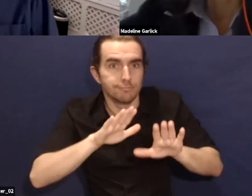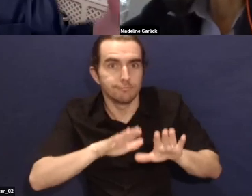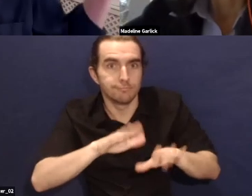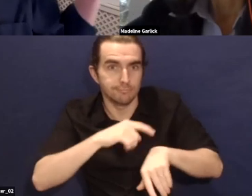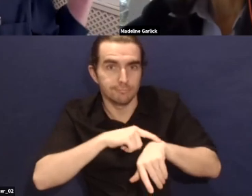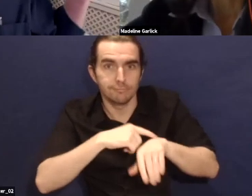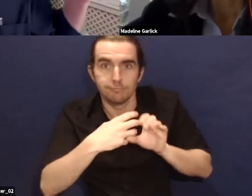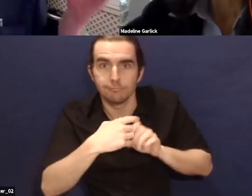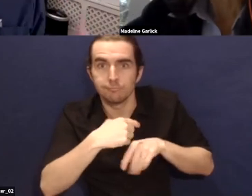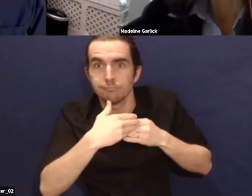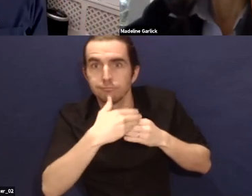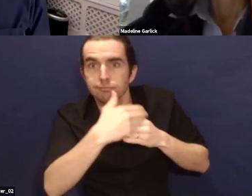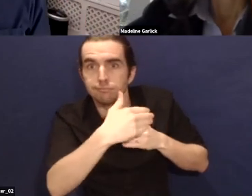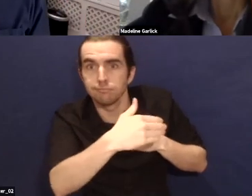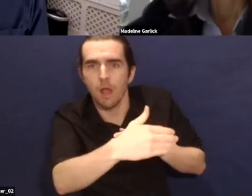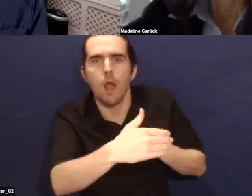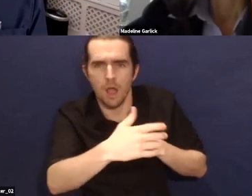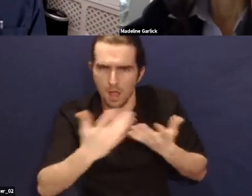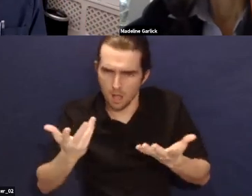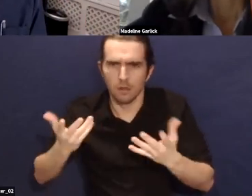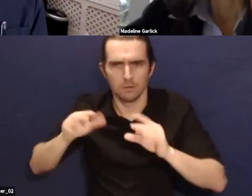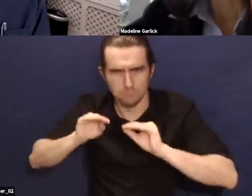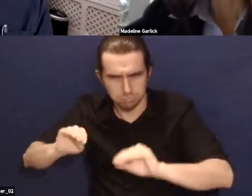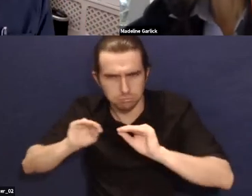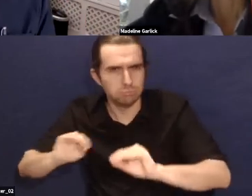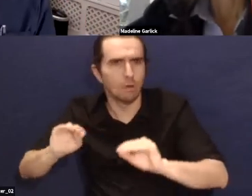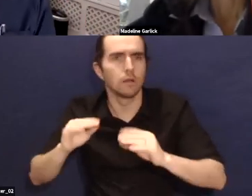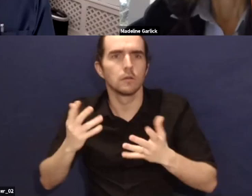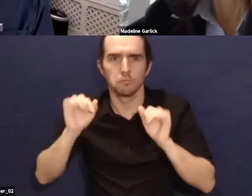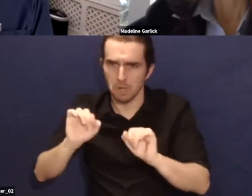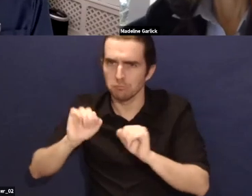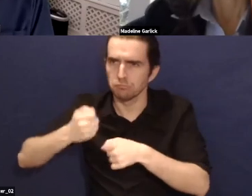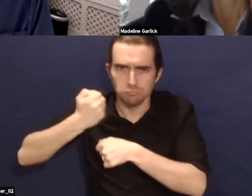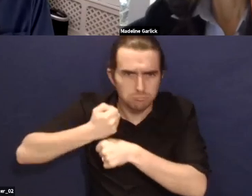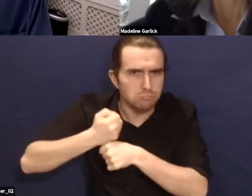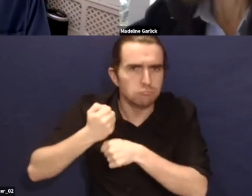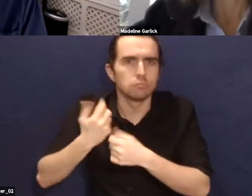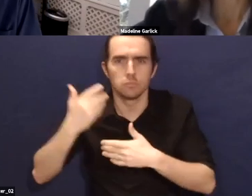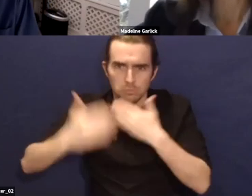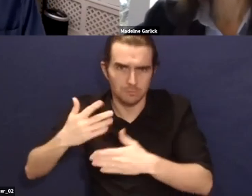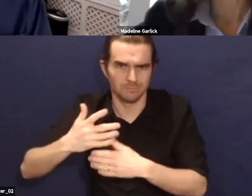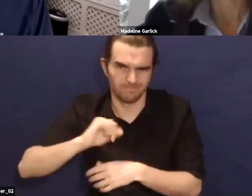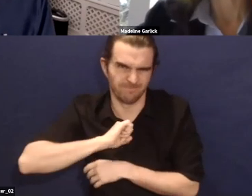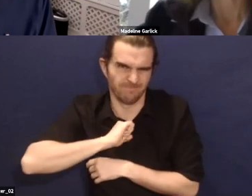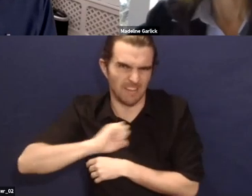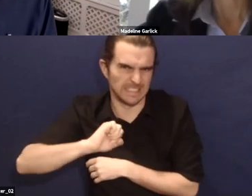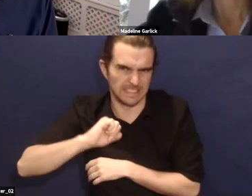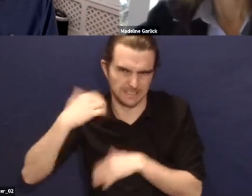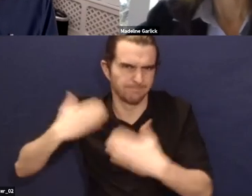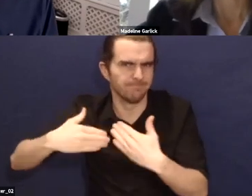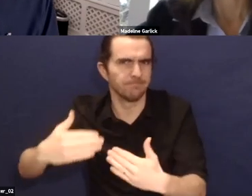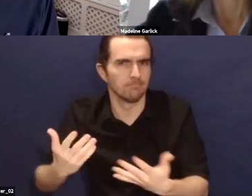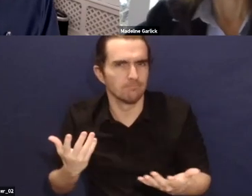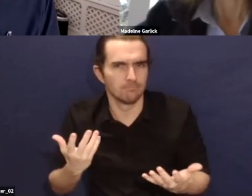And what is happening as well is we now have over 60% of persons of concern